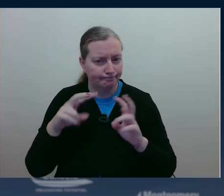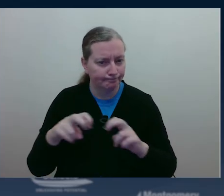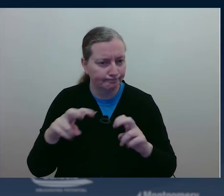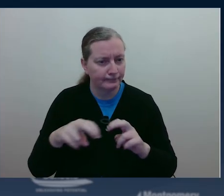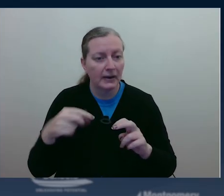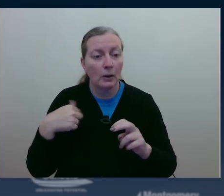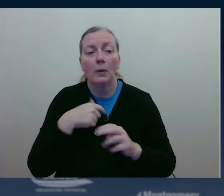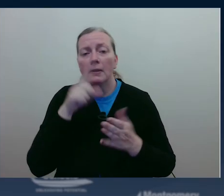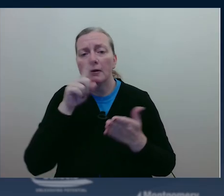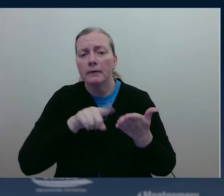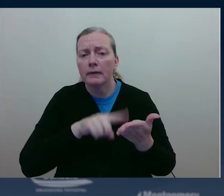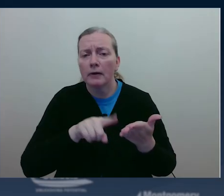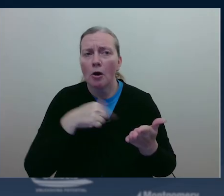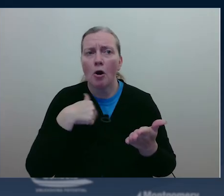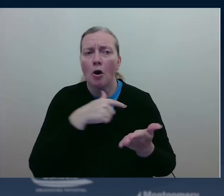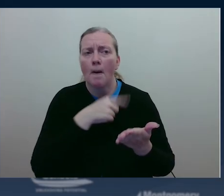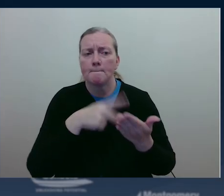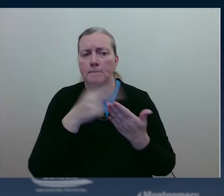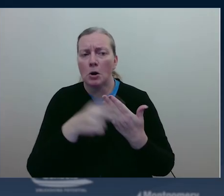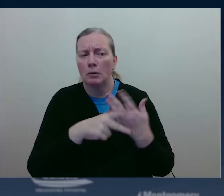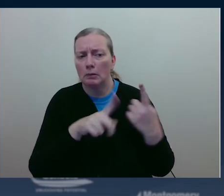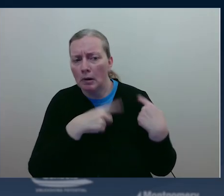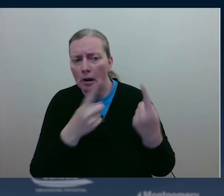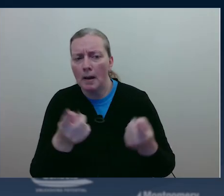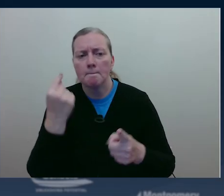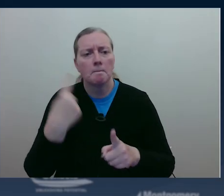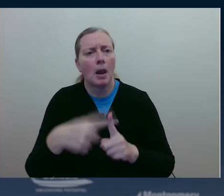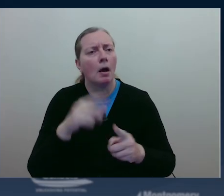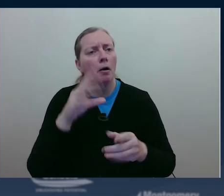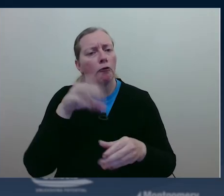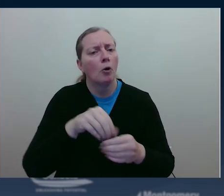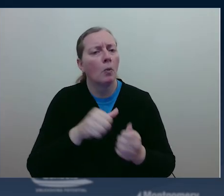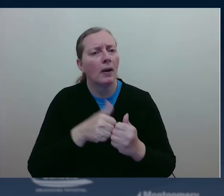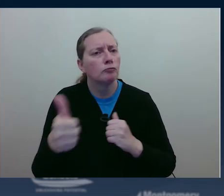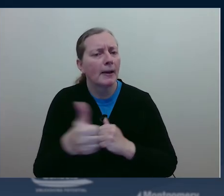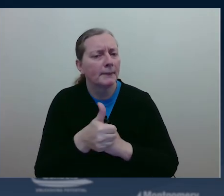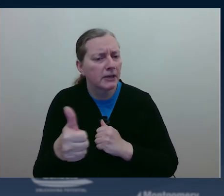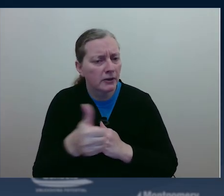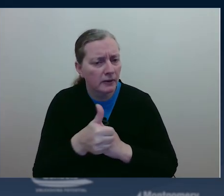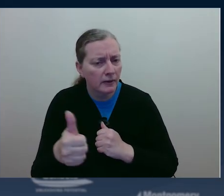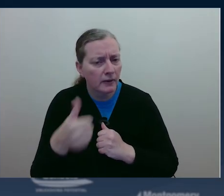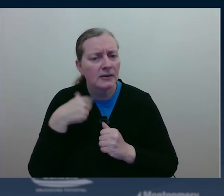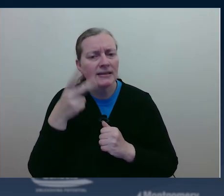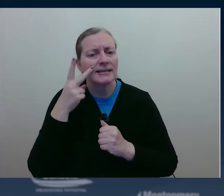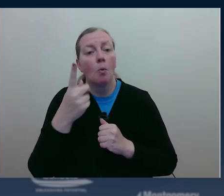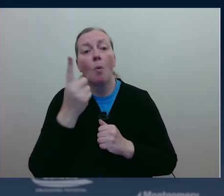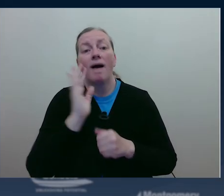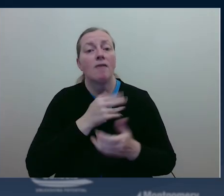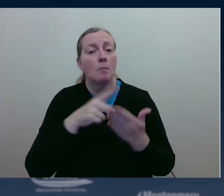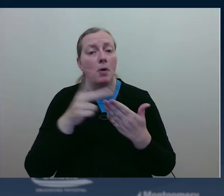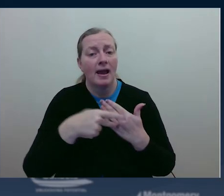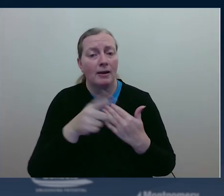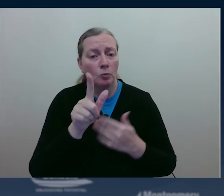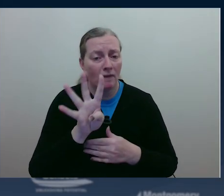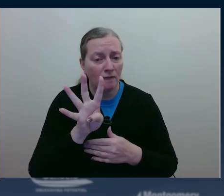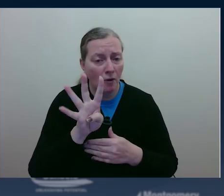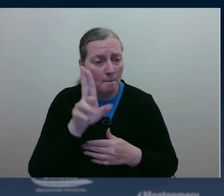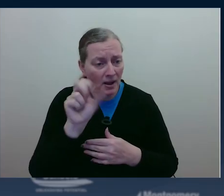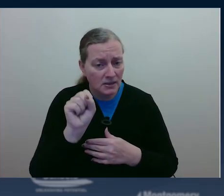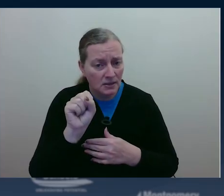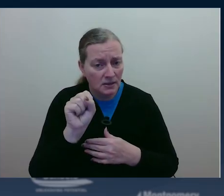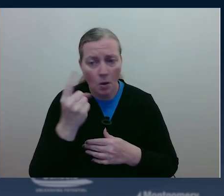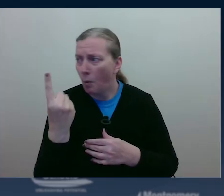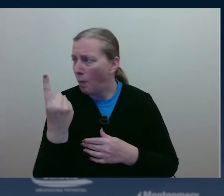stop transportation, we see that one of our programs has 24 buses, and then one of our programs has no